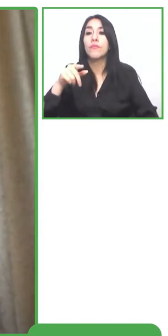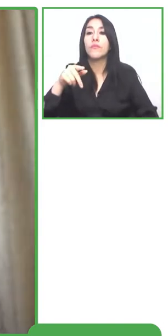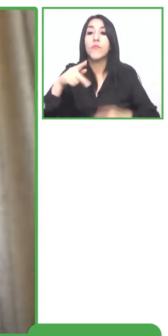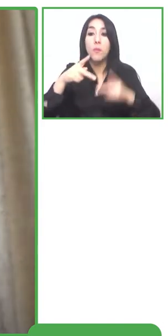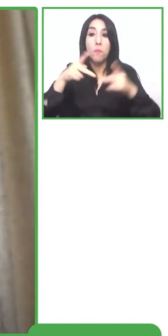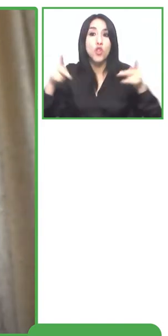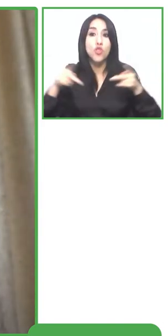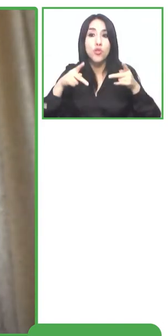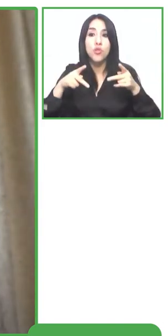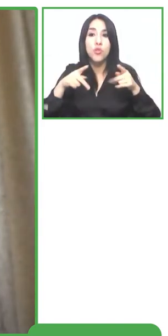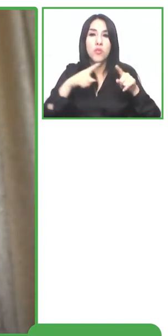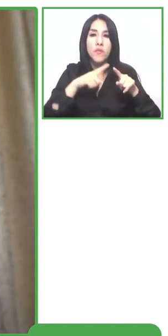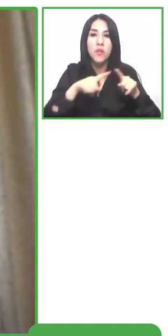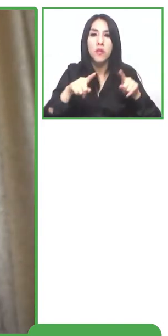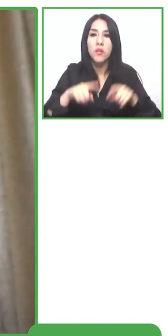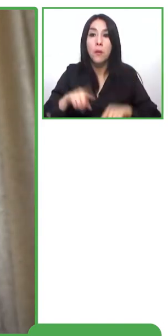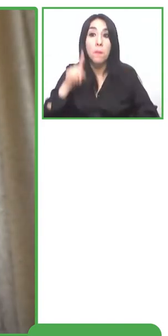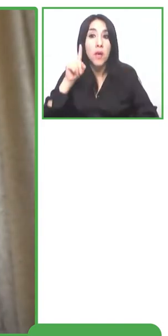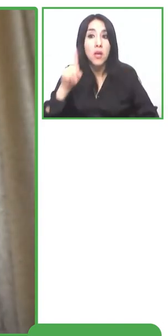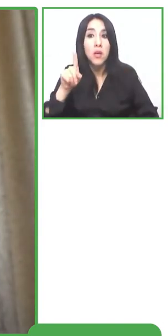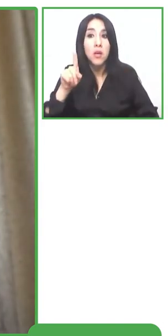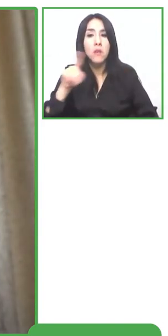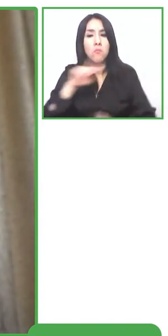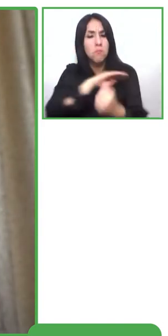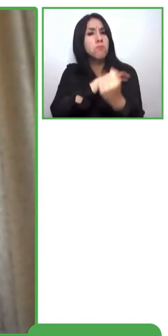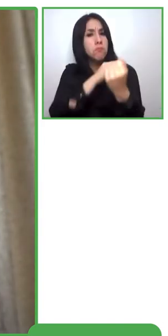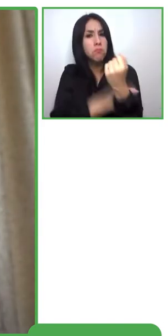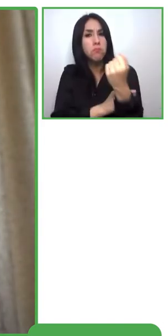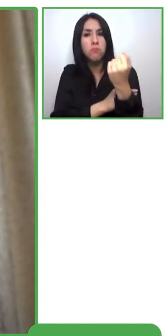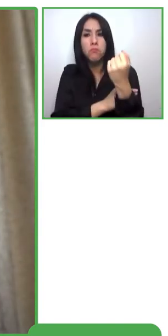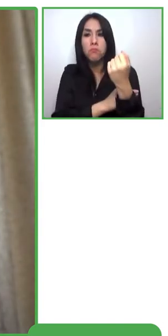of empowering ourselves and becoming independent.